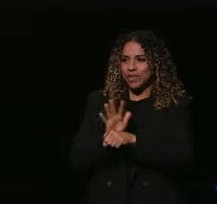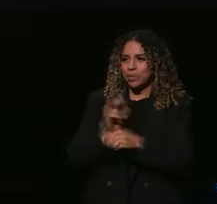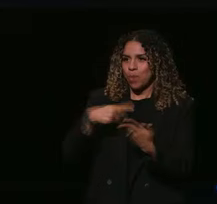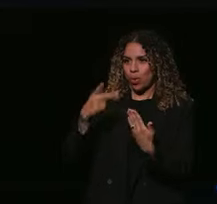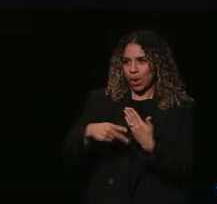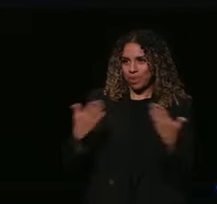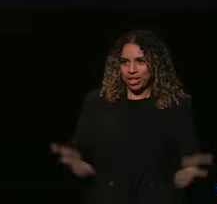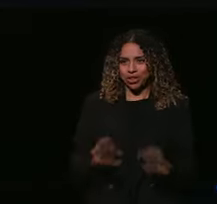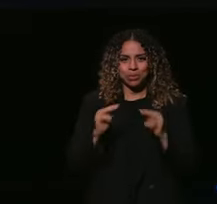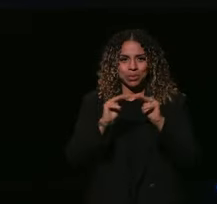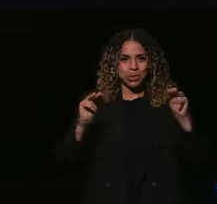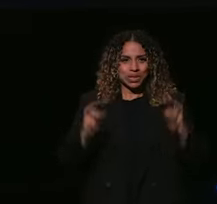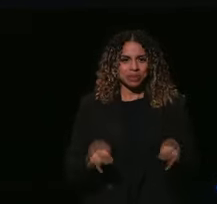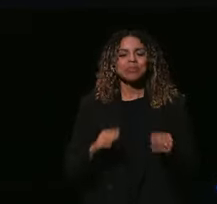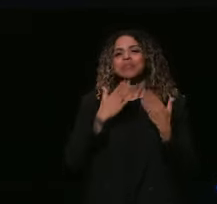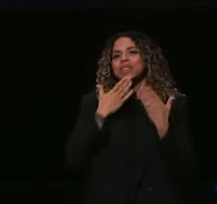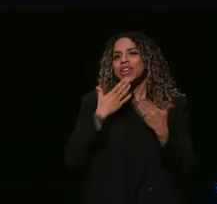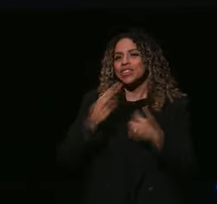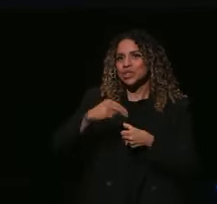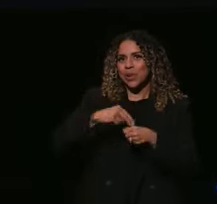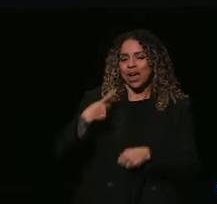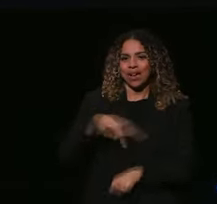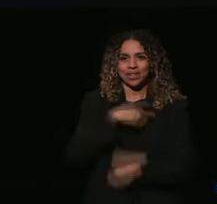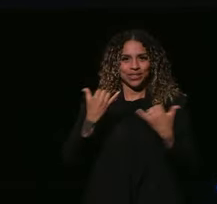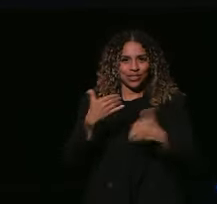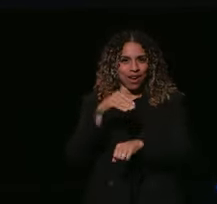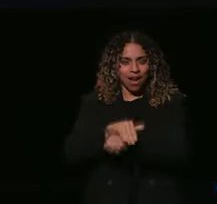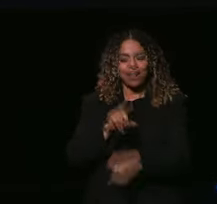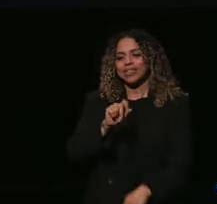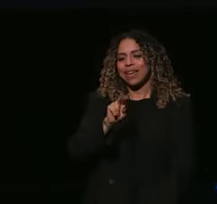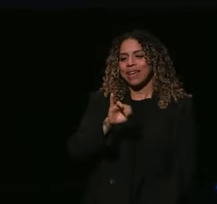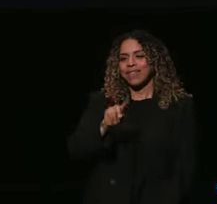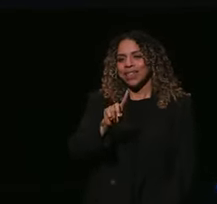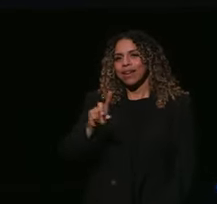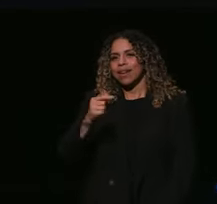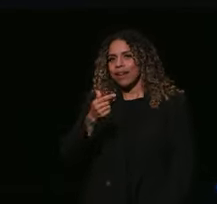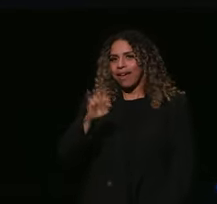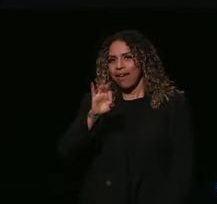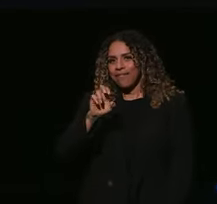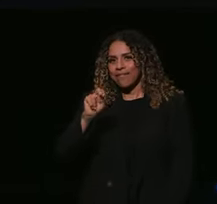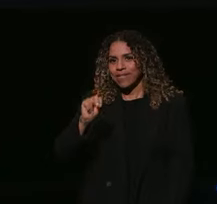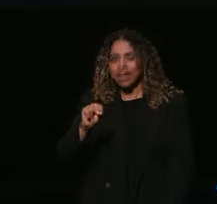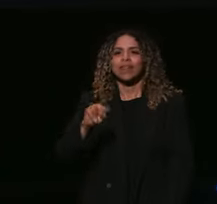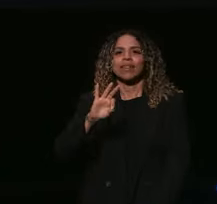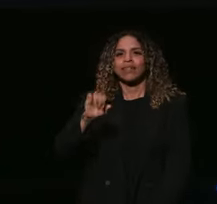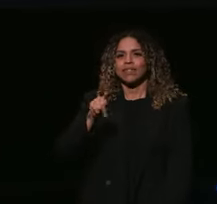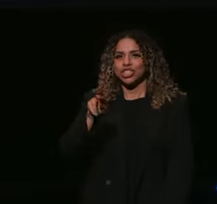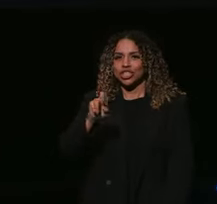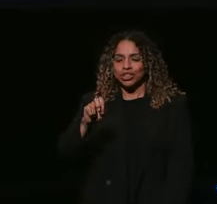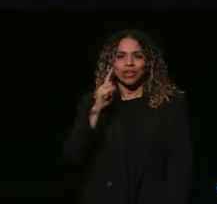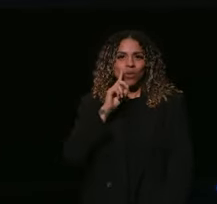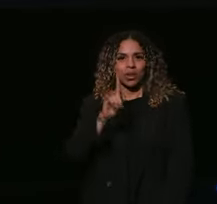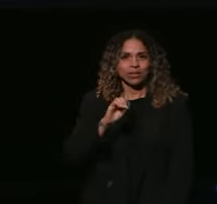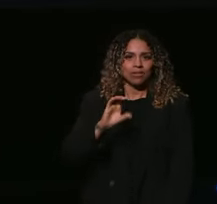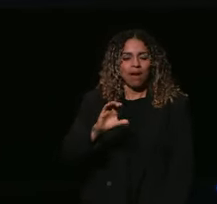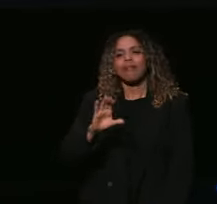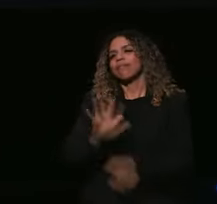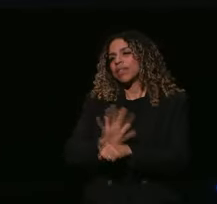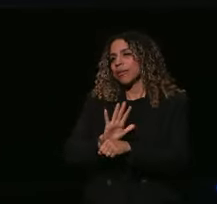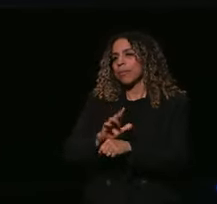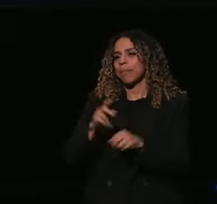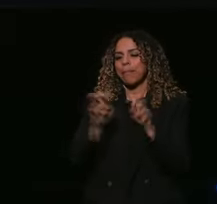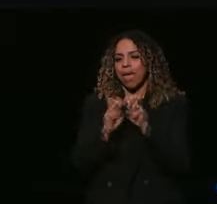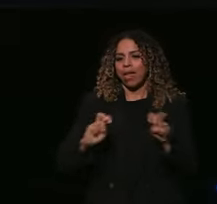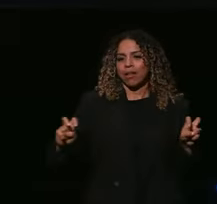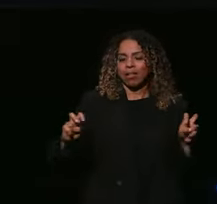museum. Thank you for joining us tonight in our David Geffen Theater for the documentary feature film panel presented as part of our